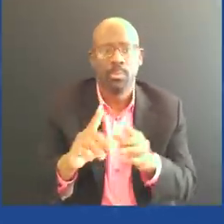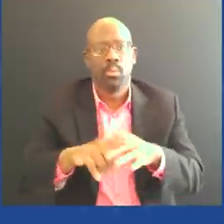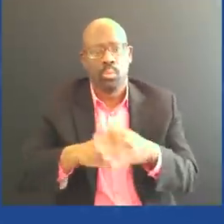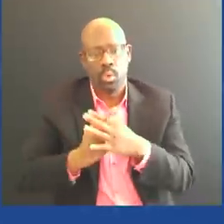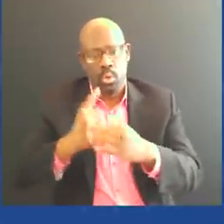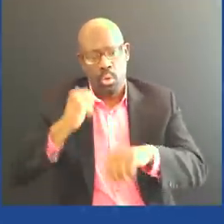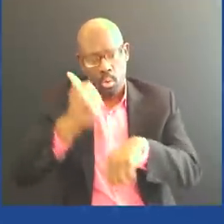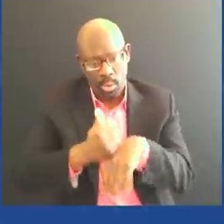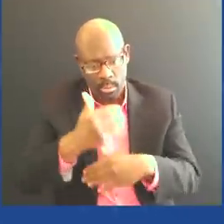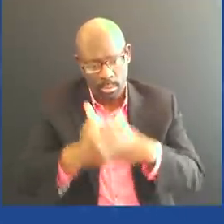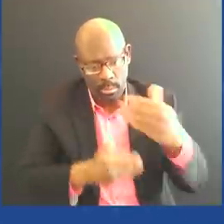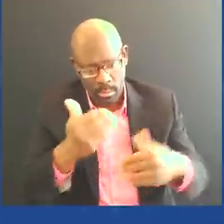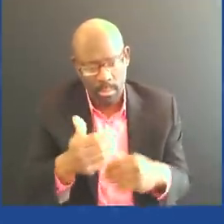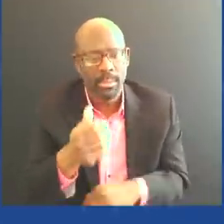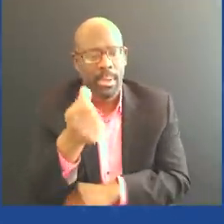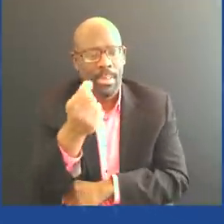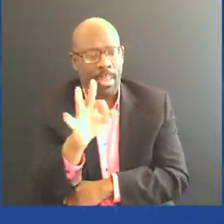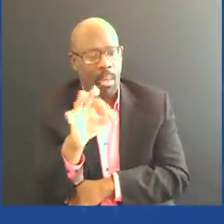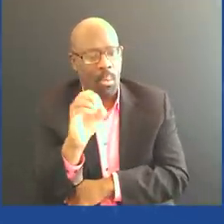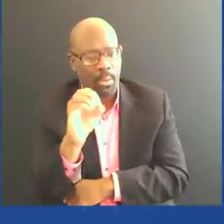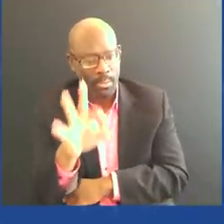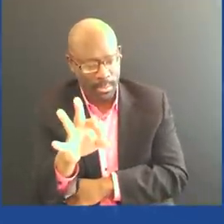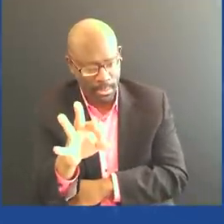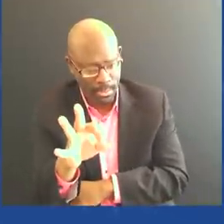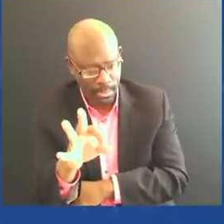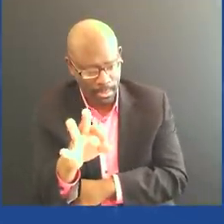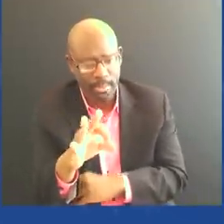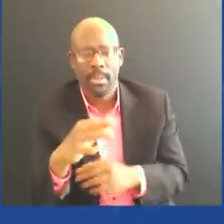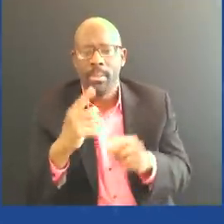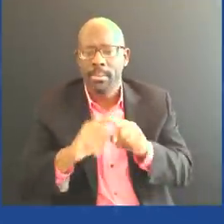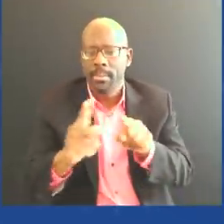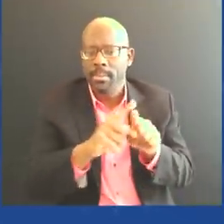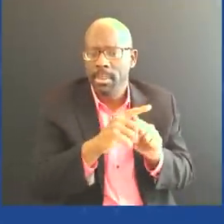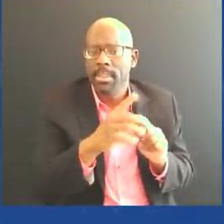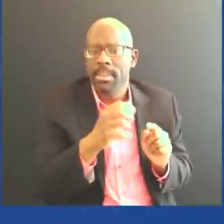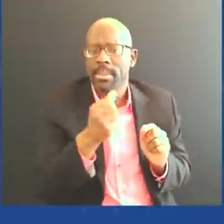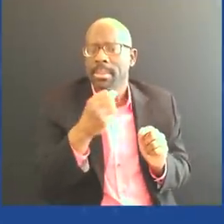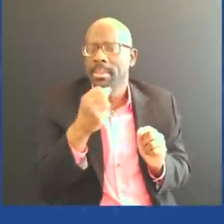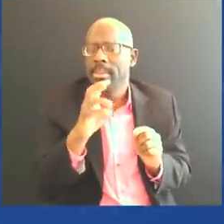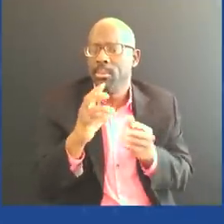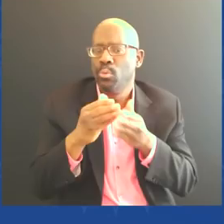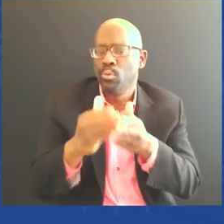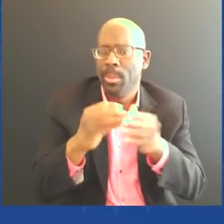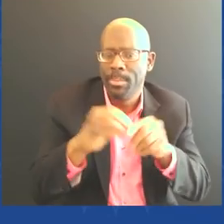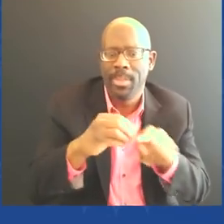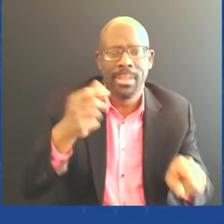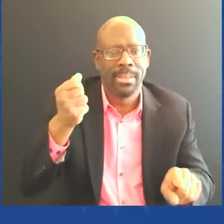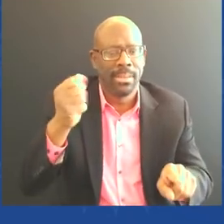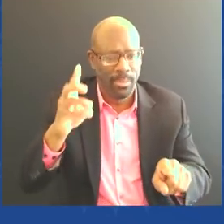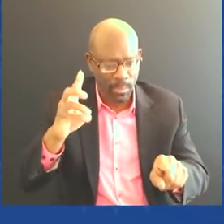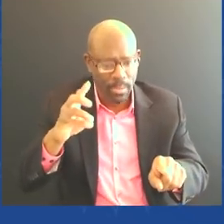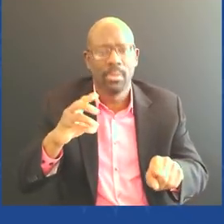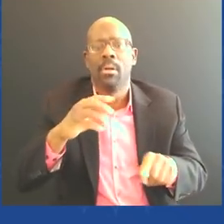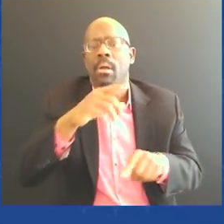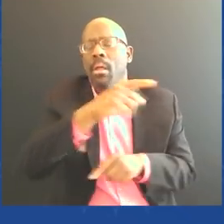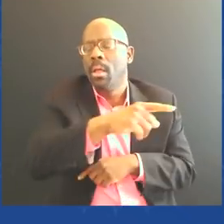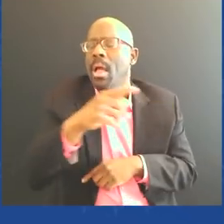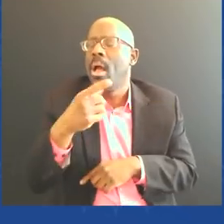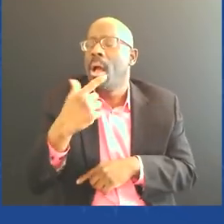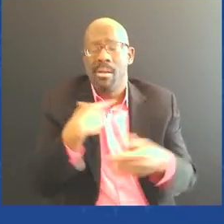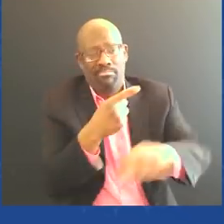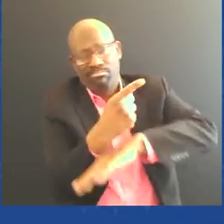for the first state, Delaware, was armed with a main battery of 10 12-inch guns, all on centerline, making her the most powerful battleship in the world at the time of her